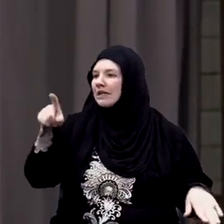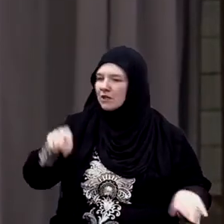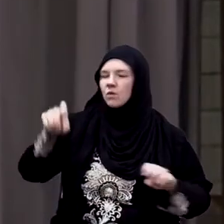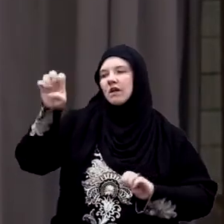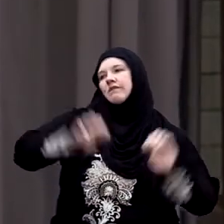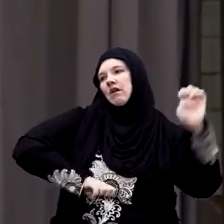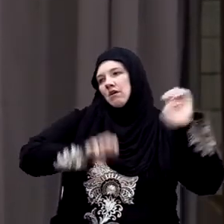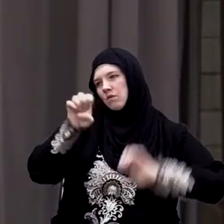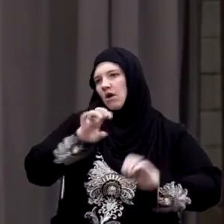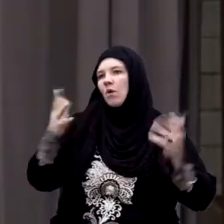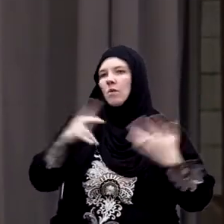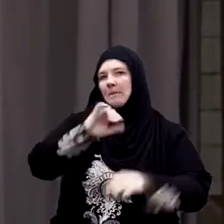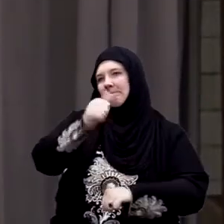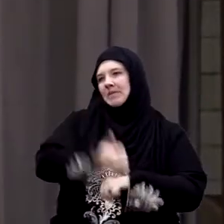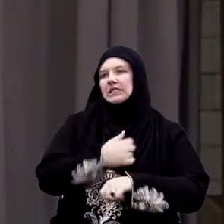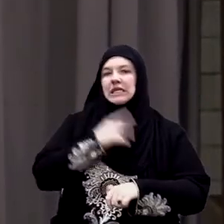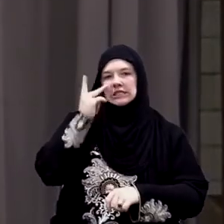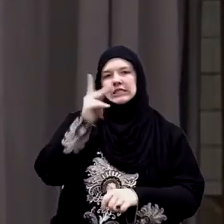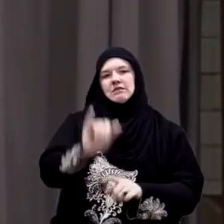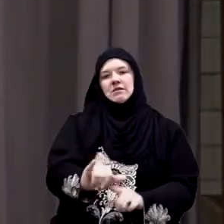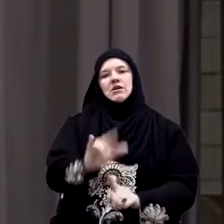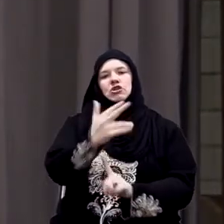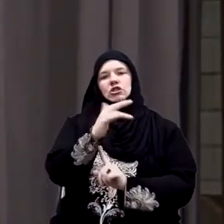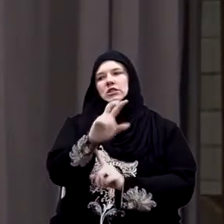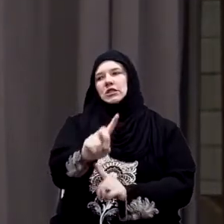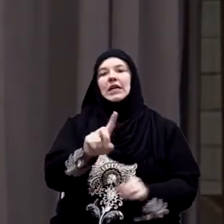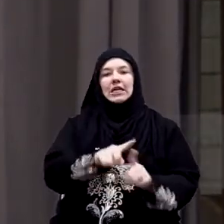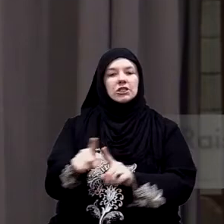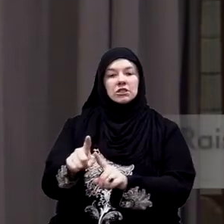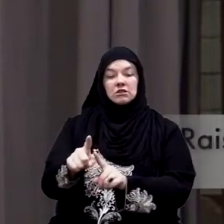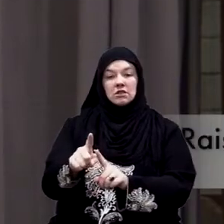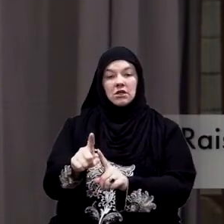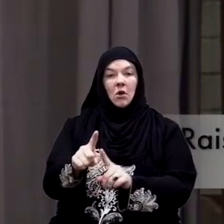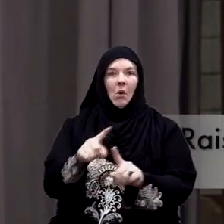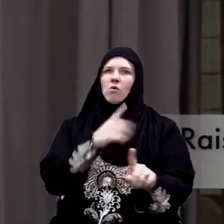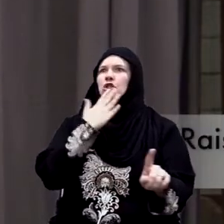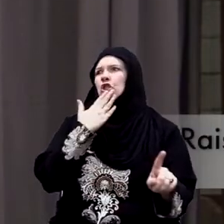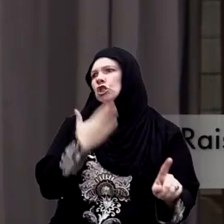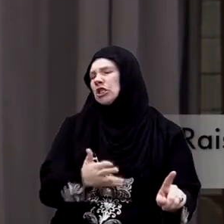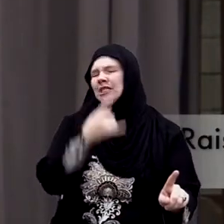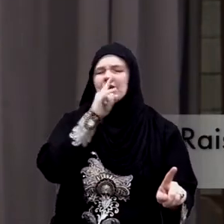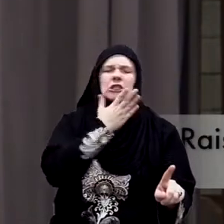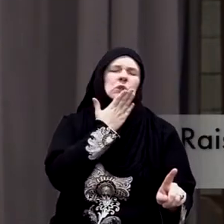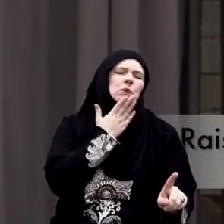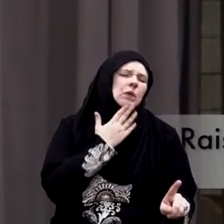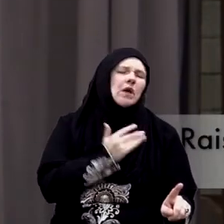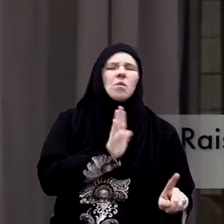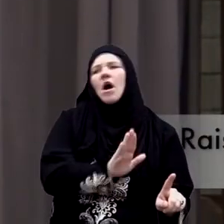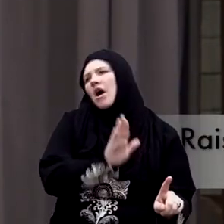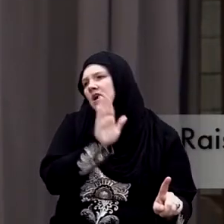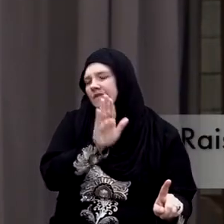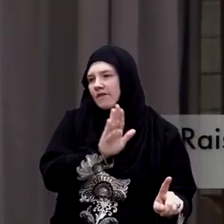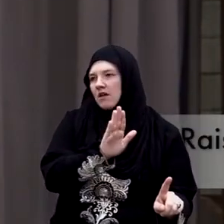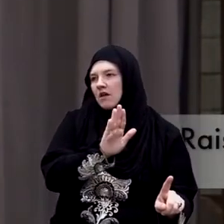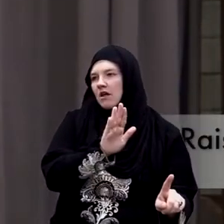evaluate on what basis do I see that child as the greatest child of all times and you see him